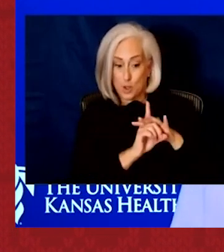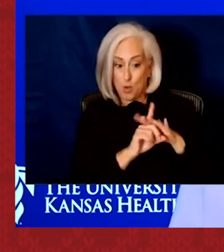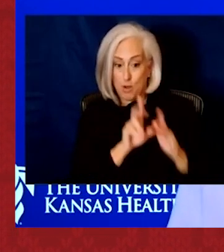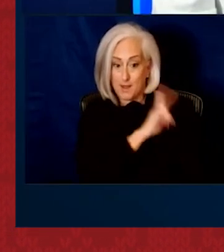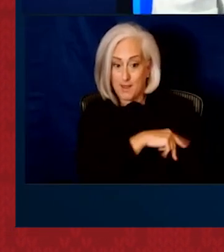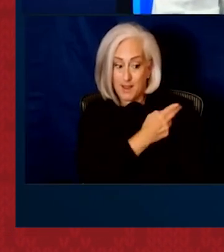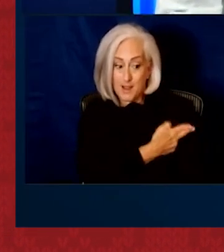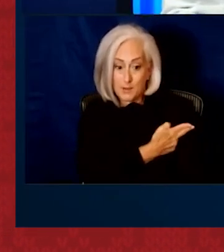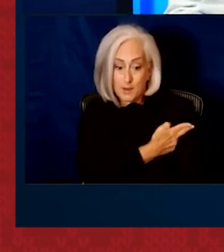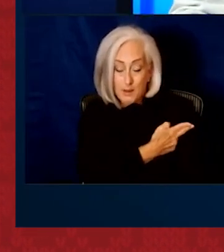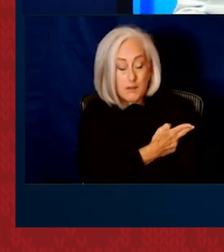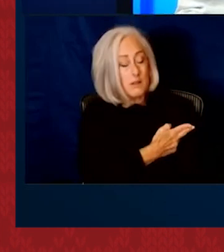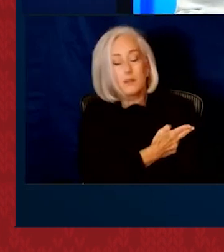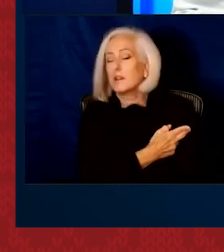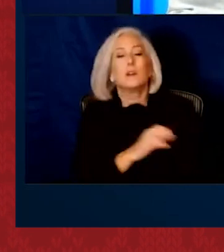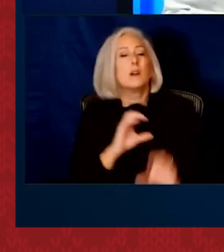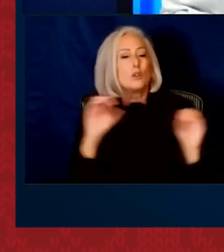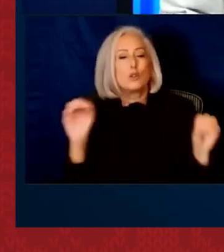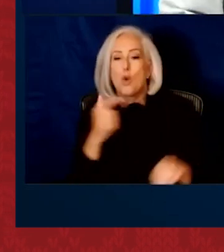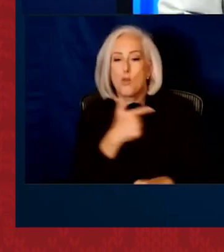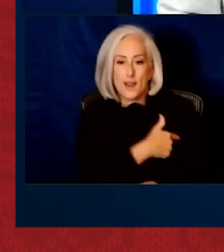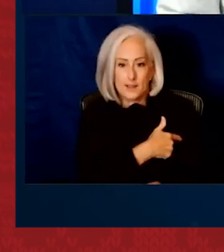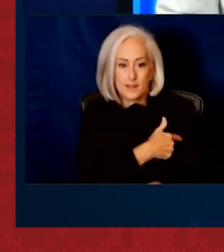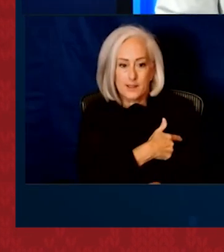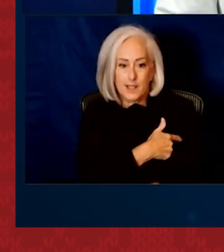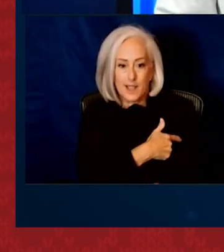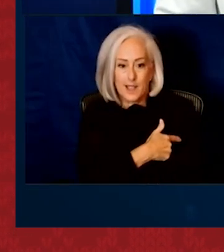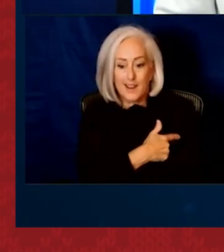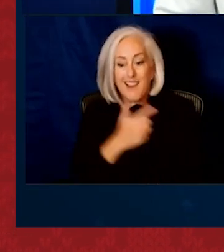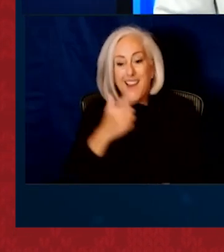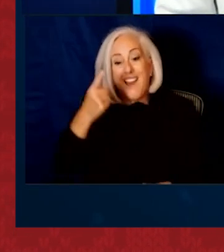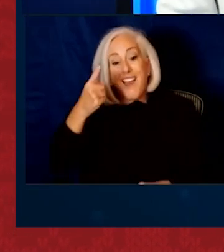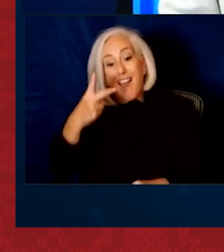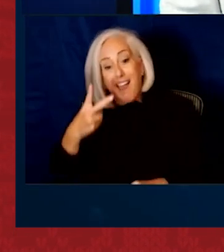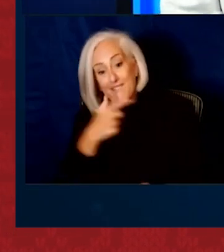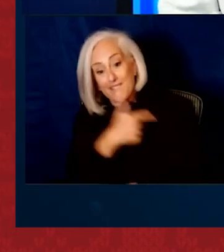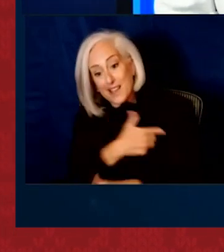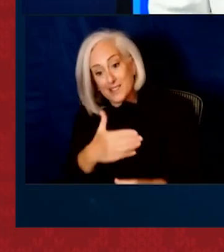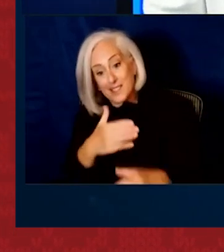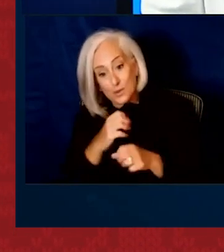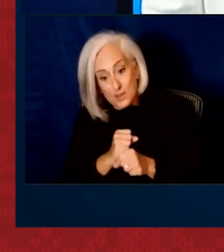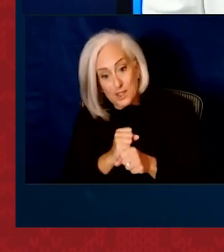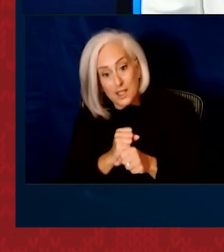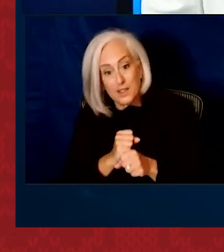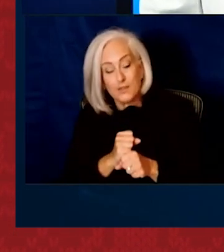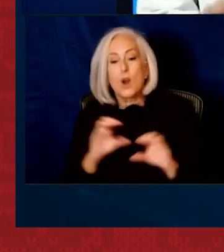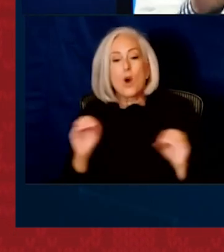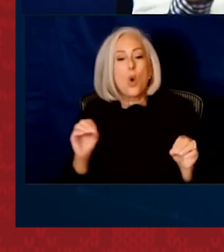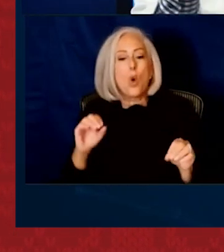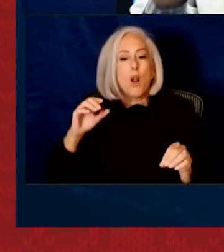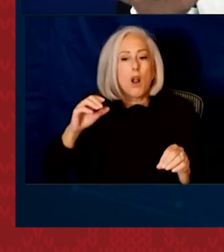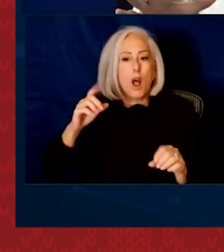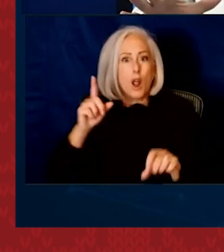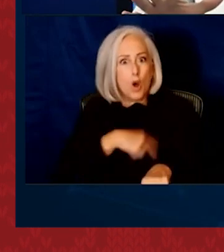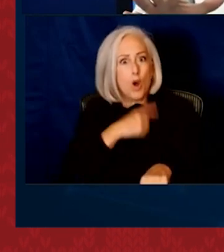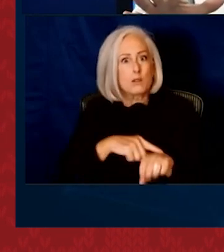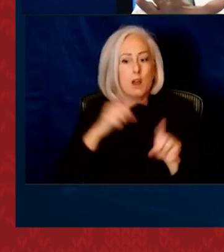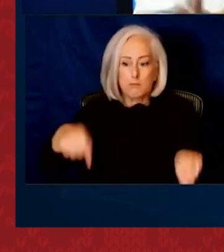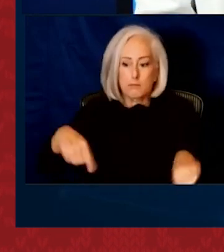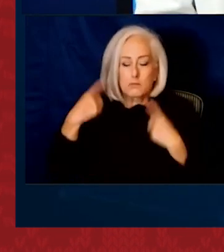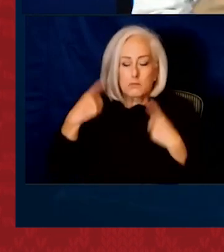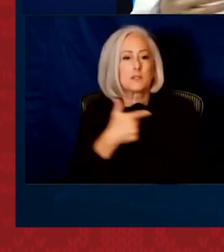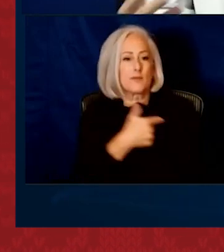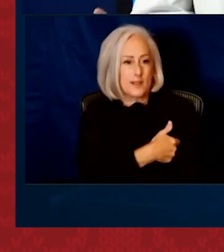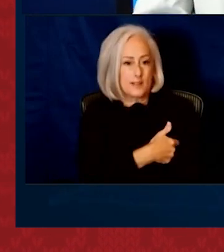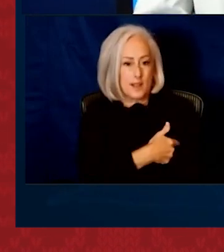very severely immunocompromised, don't respond to anything. Okay, ABC News is reporting the CDC sending a team to New York City. There was one case of polio reported